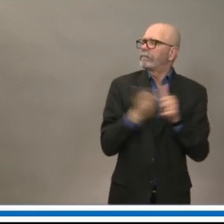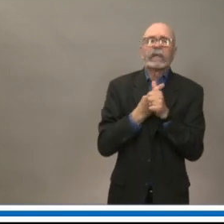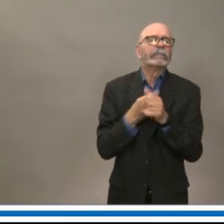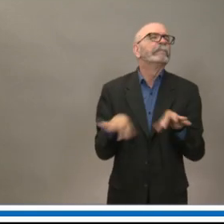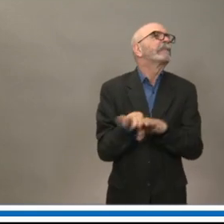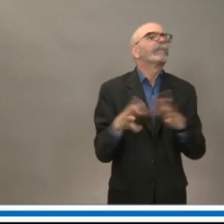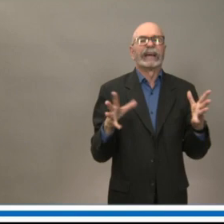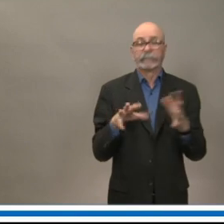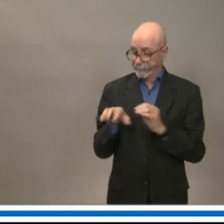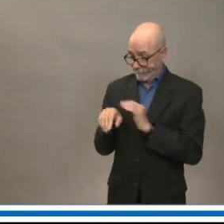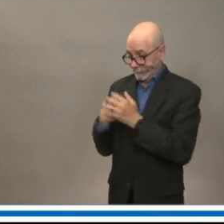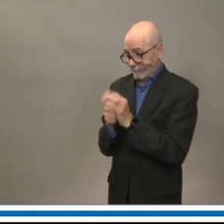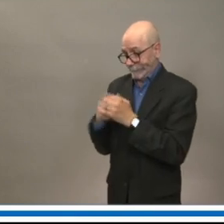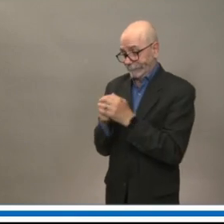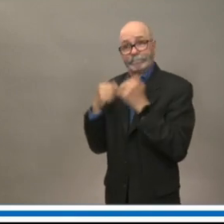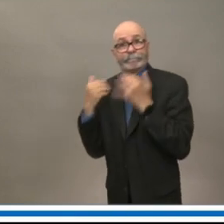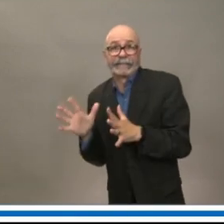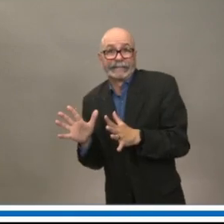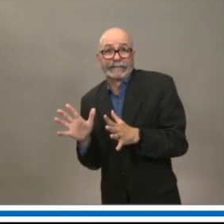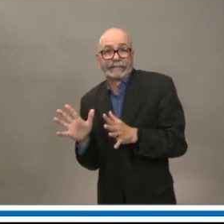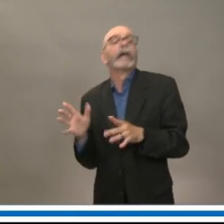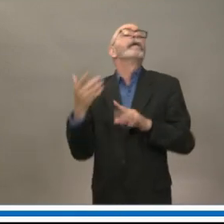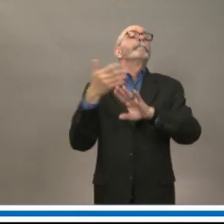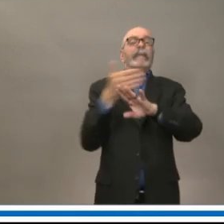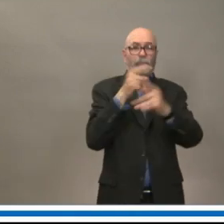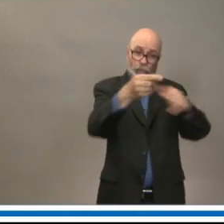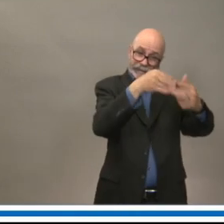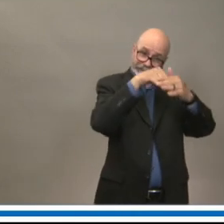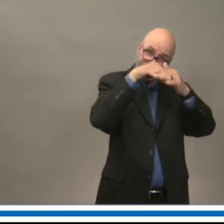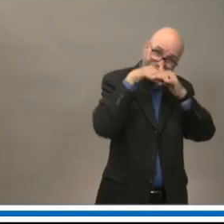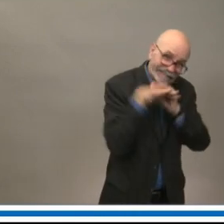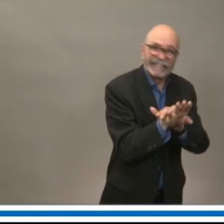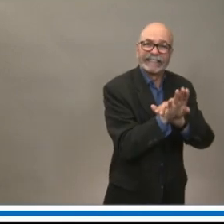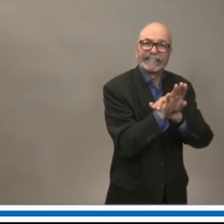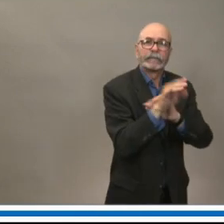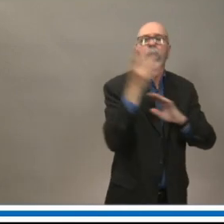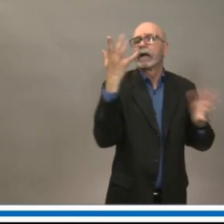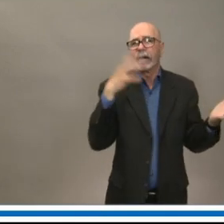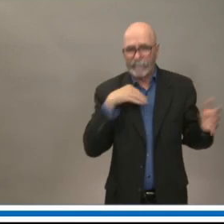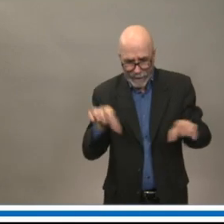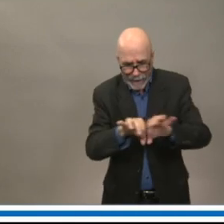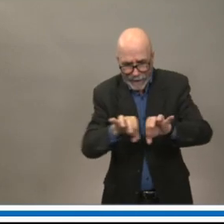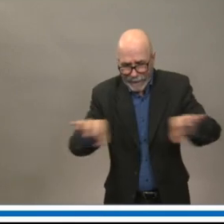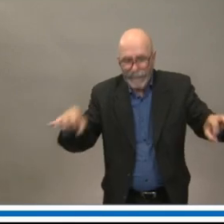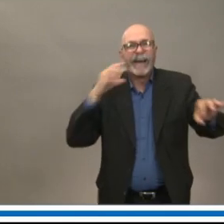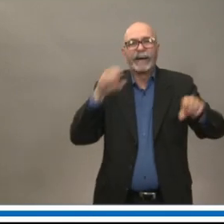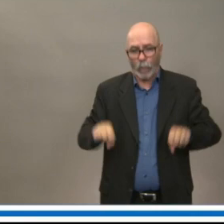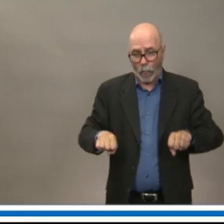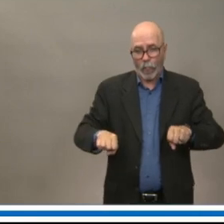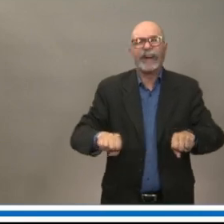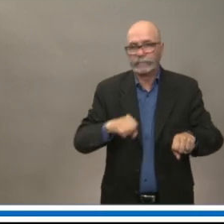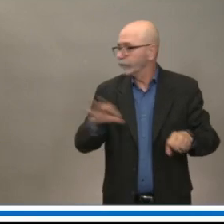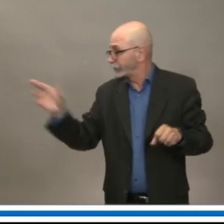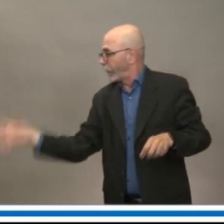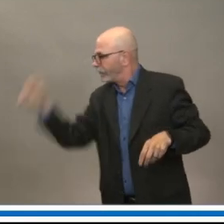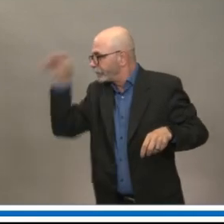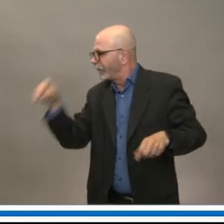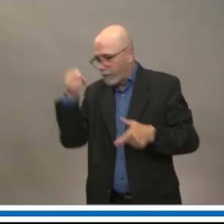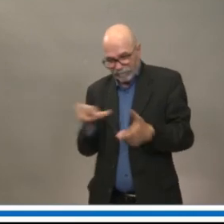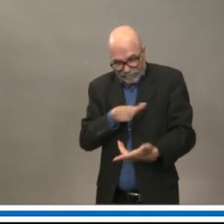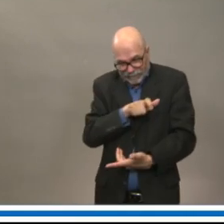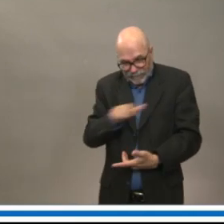even go in there. And the grocery stores wipe down the handle on the grocery cart. So if we're all doing the things that we're asking you to